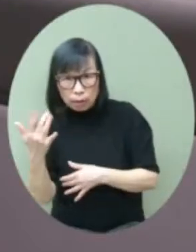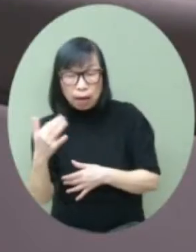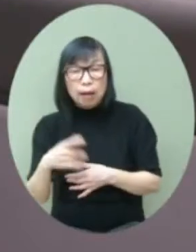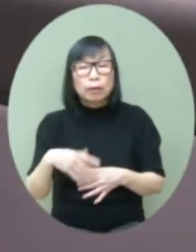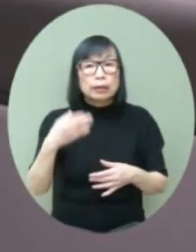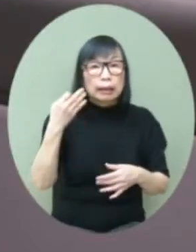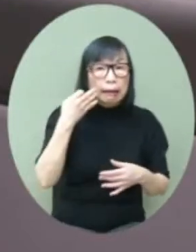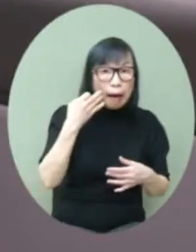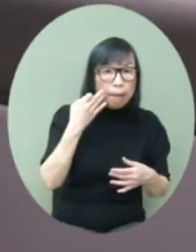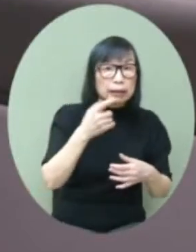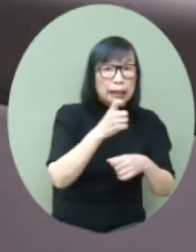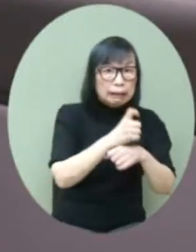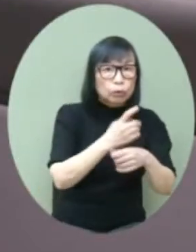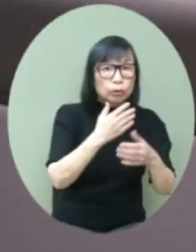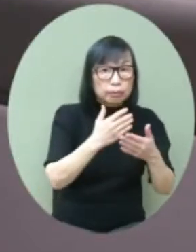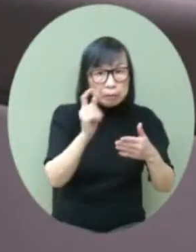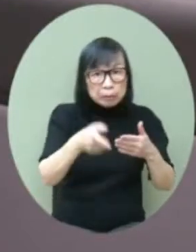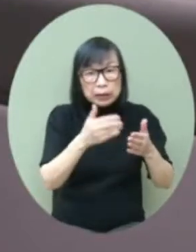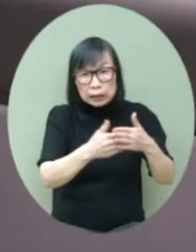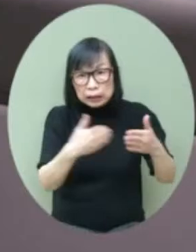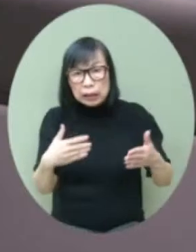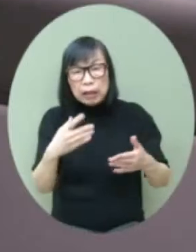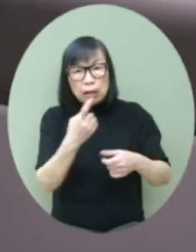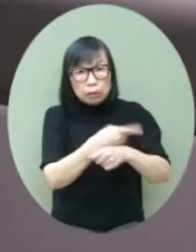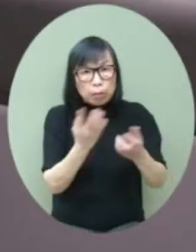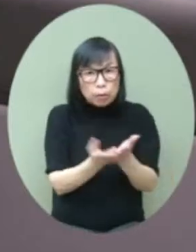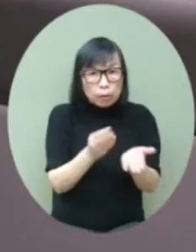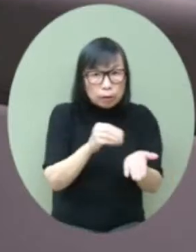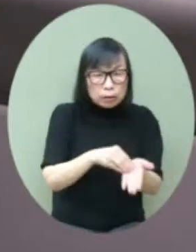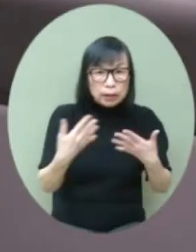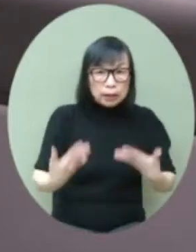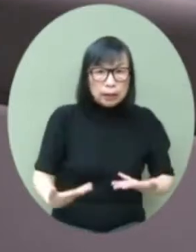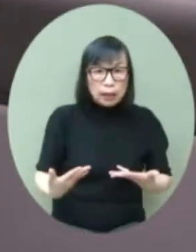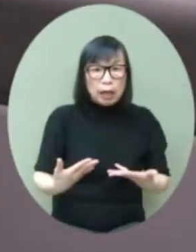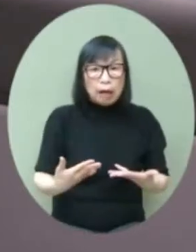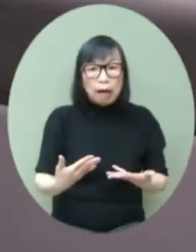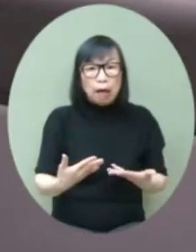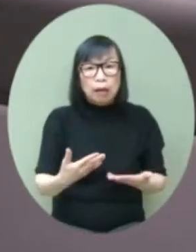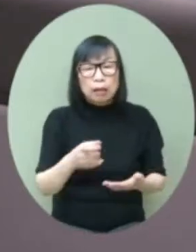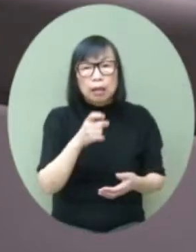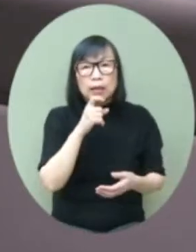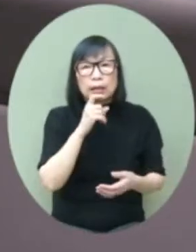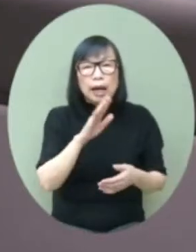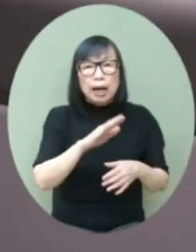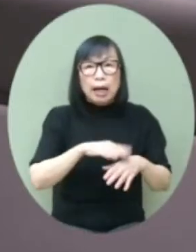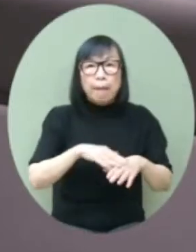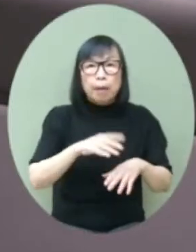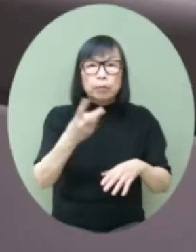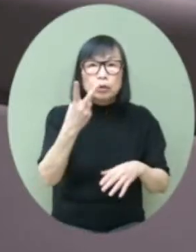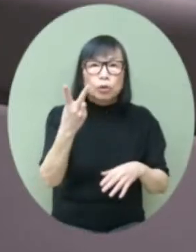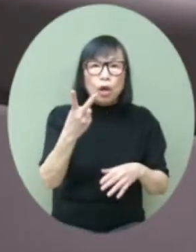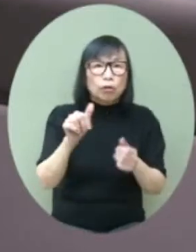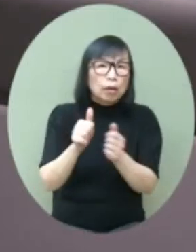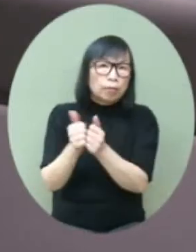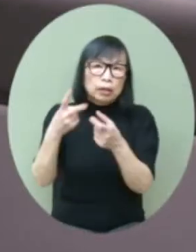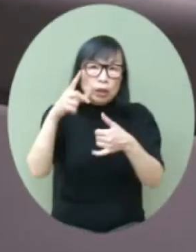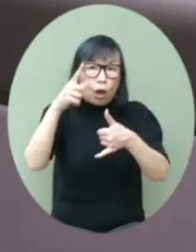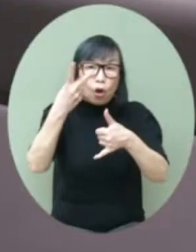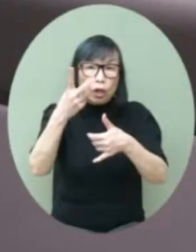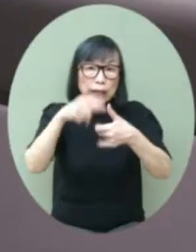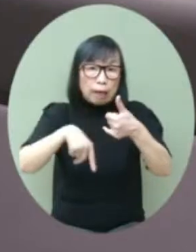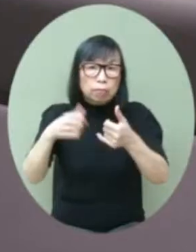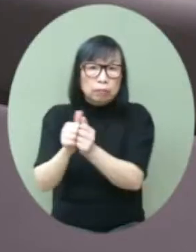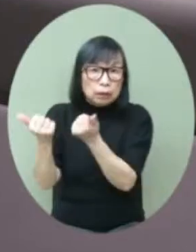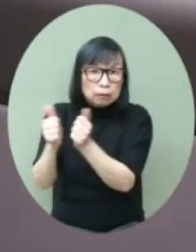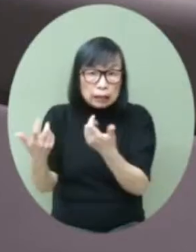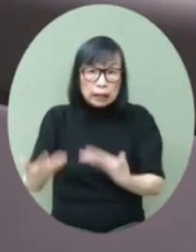close contacts are there? Some guests said that they've left before 9:30 and they've been tested preliminarily positive. You say these two persons